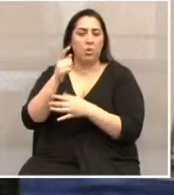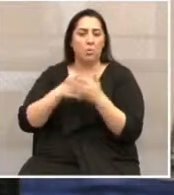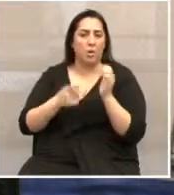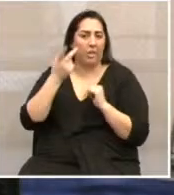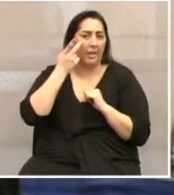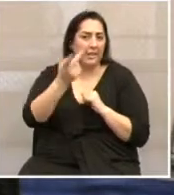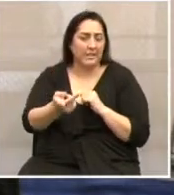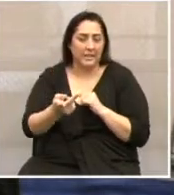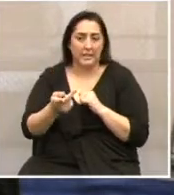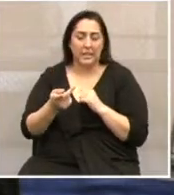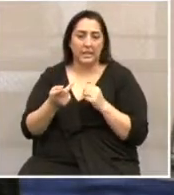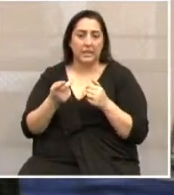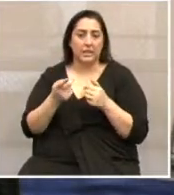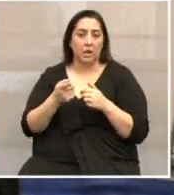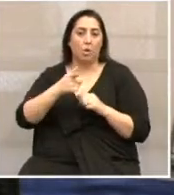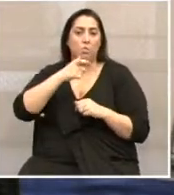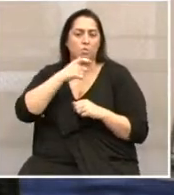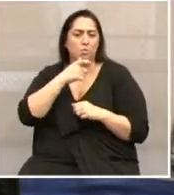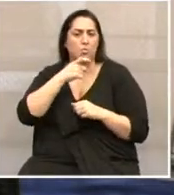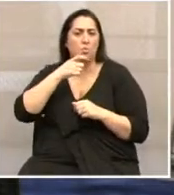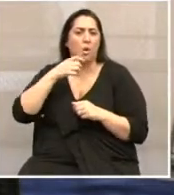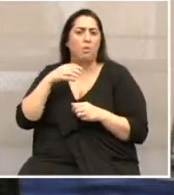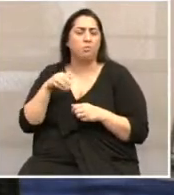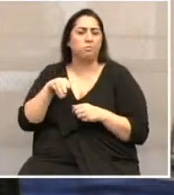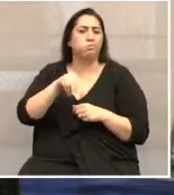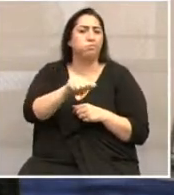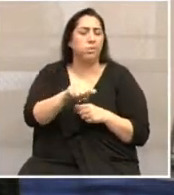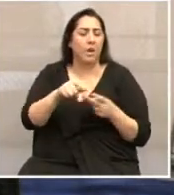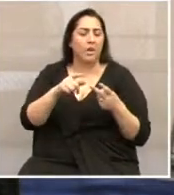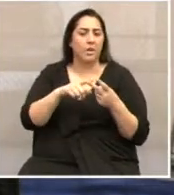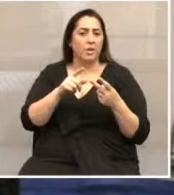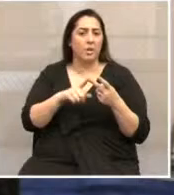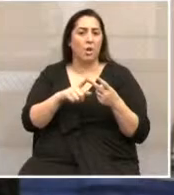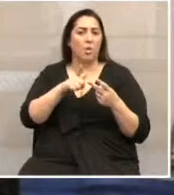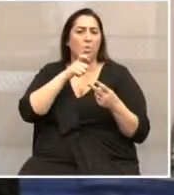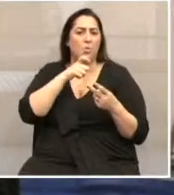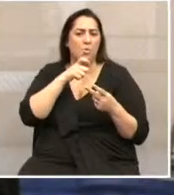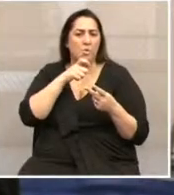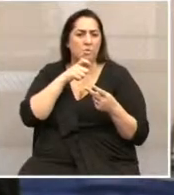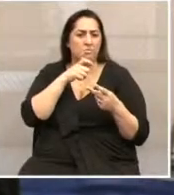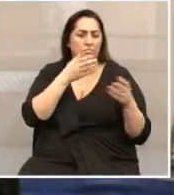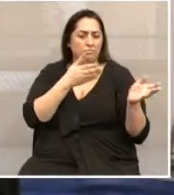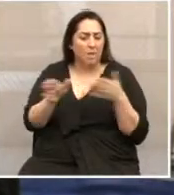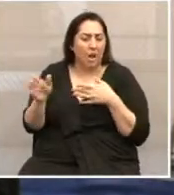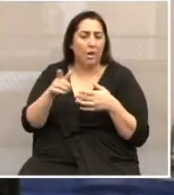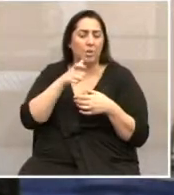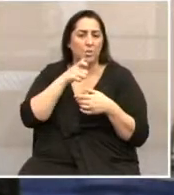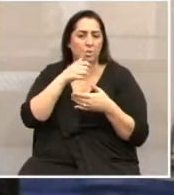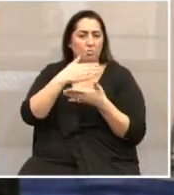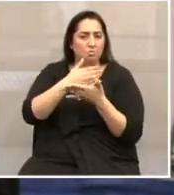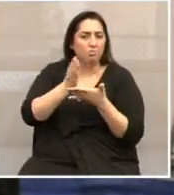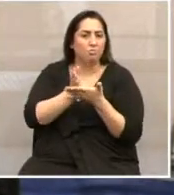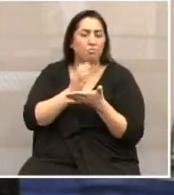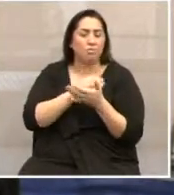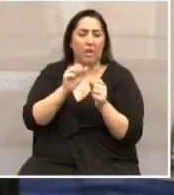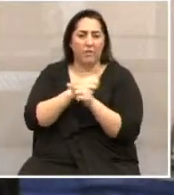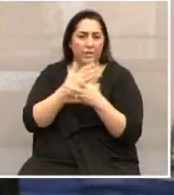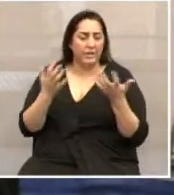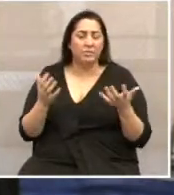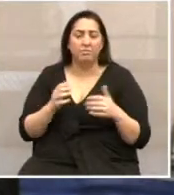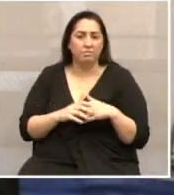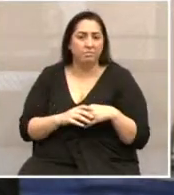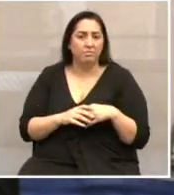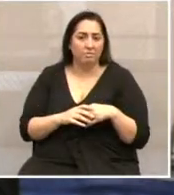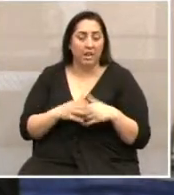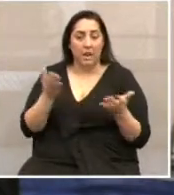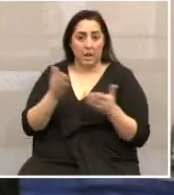is funding and who's coordinating the spread of disinformation, specifically targeting vulnerable immigrant communities? Here in South Florida, it's a Hispanic community,